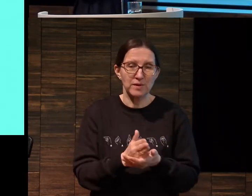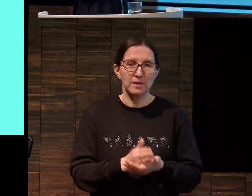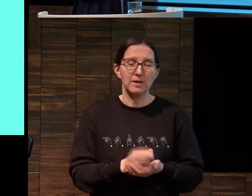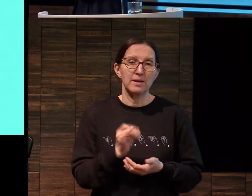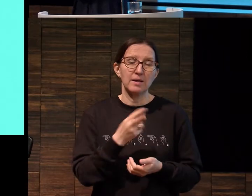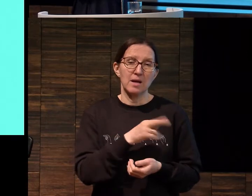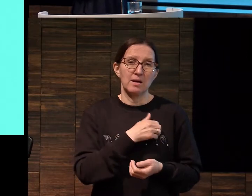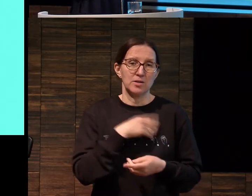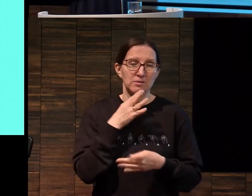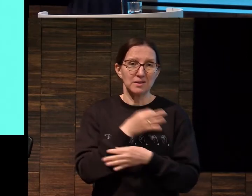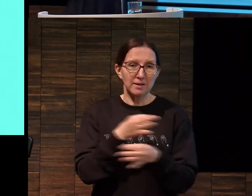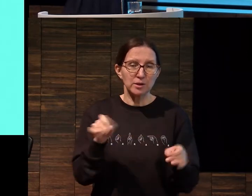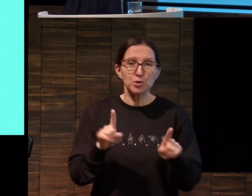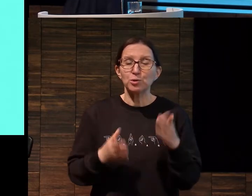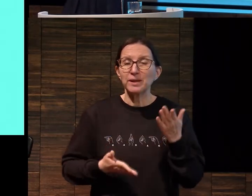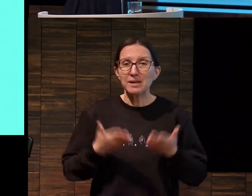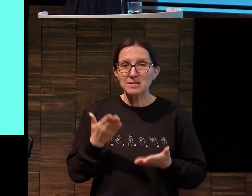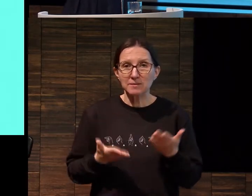countries and Belarus.